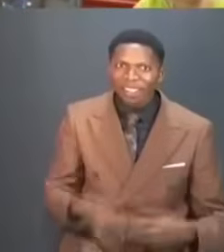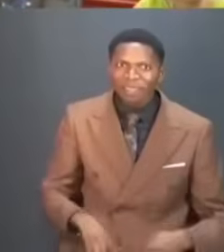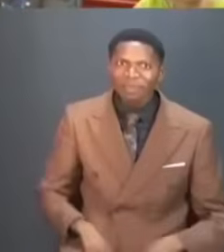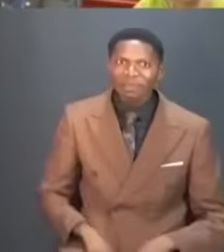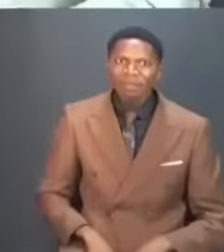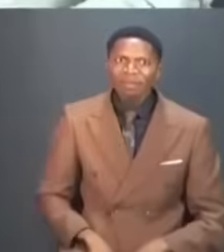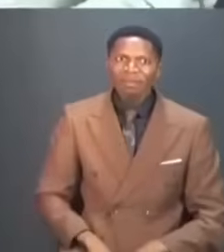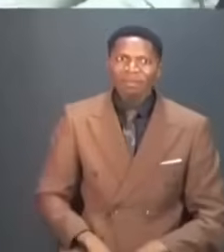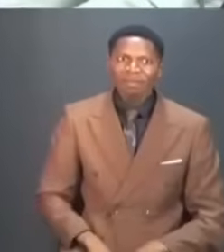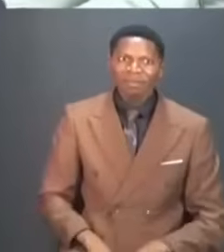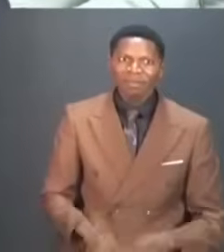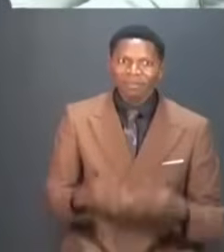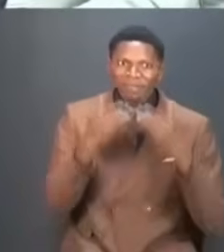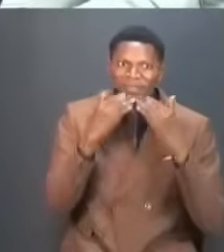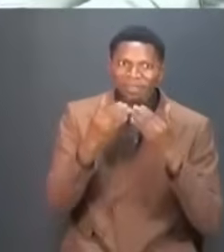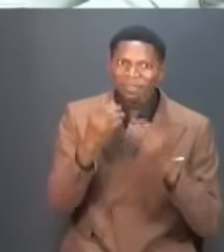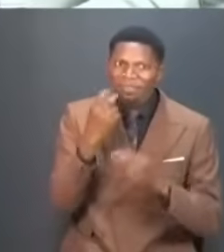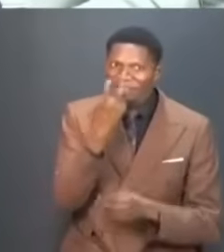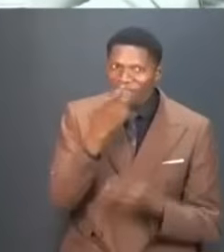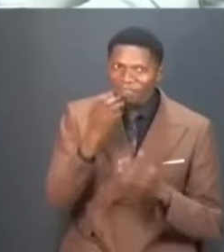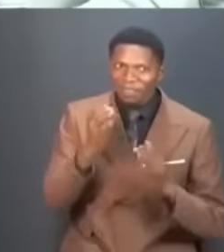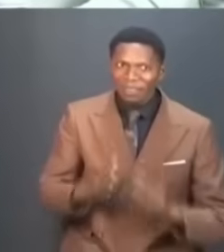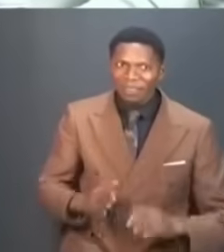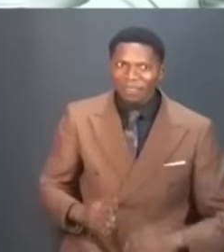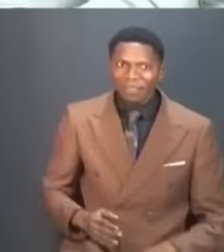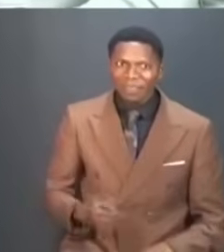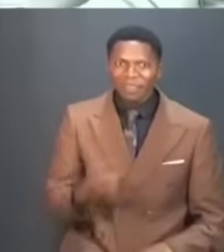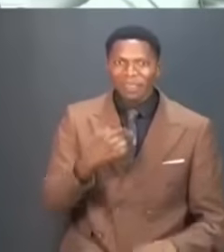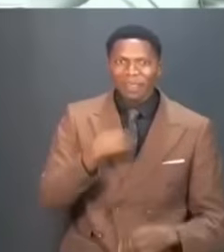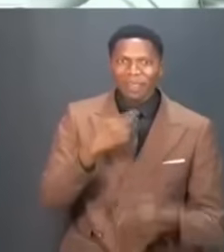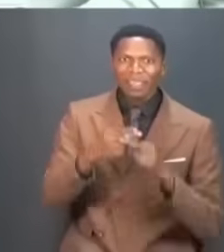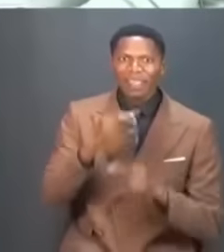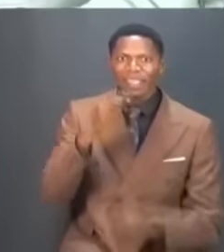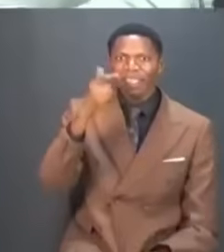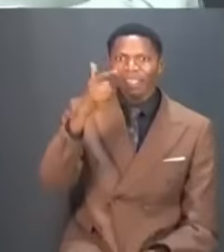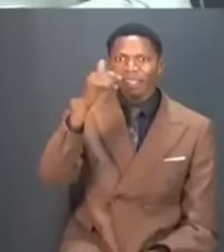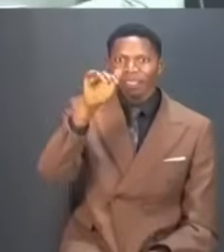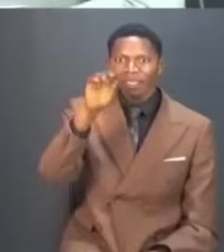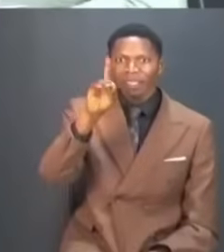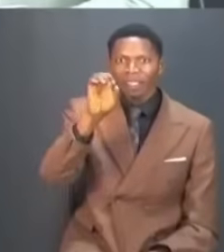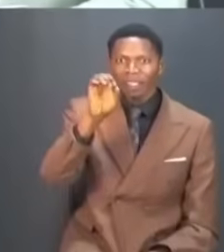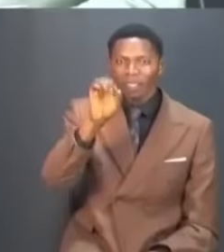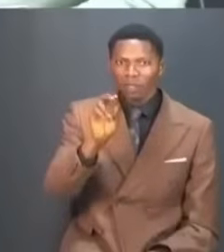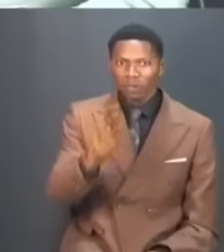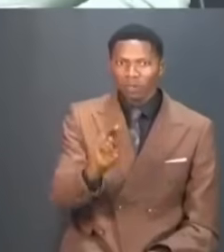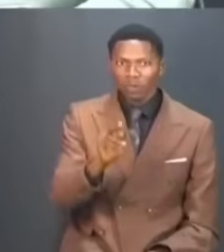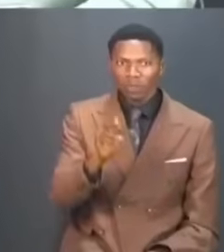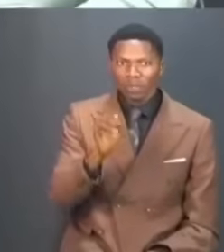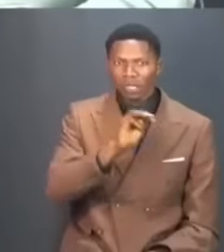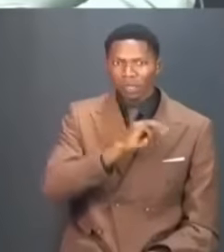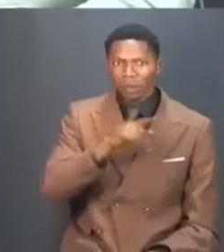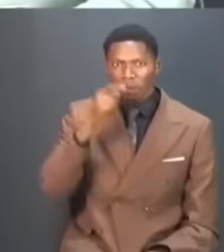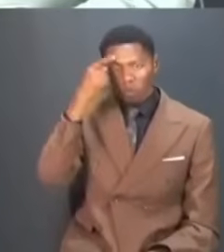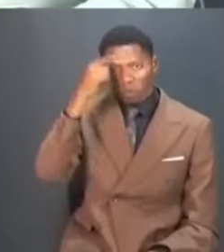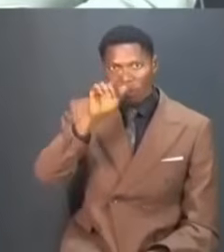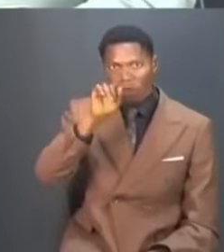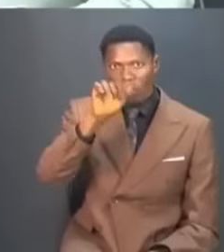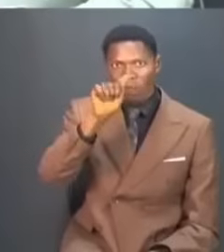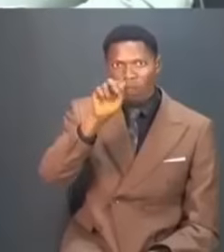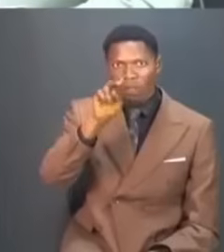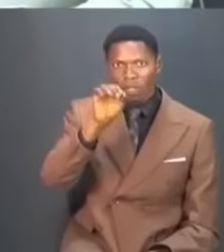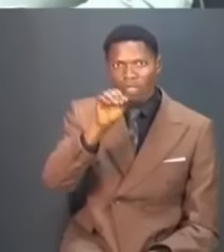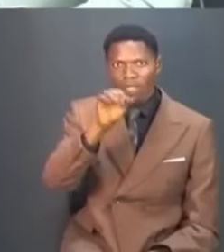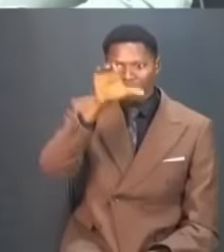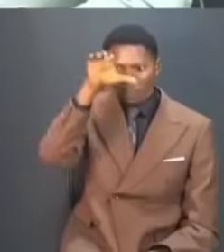Mr. Speaker, thank you very much. Mr. Speaker, I'm Gideon Boako, the MP for Tanonof constituency.